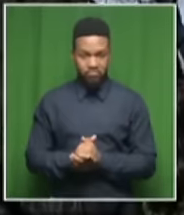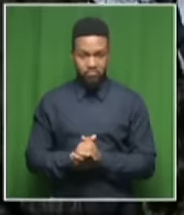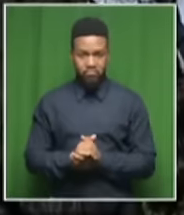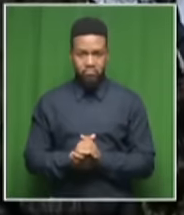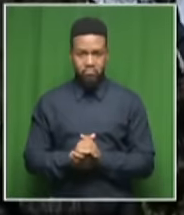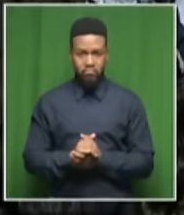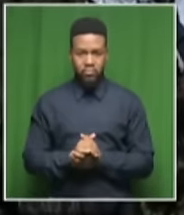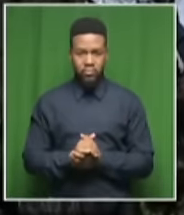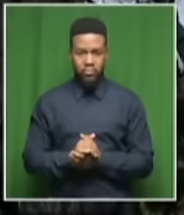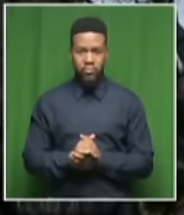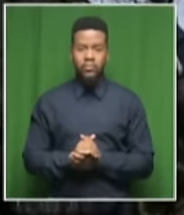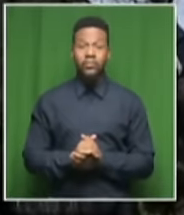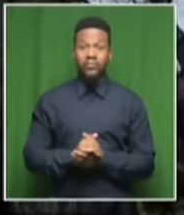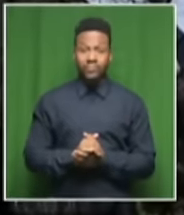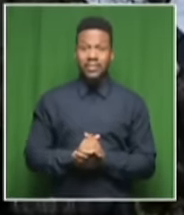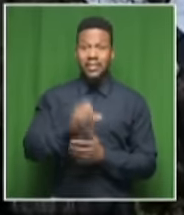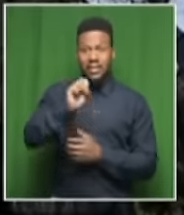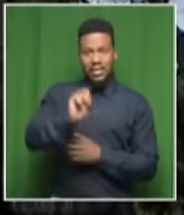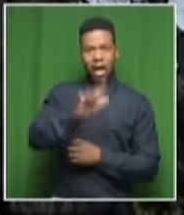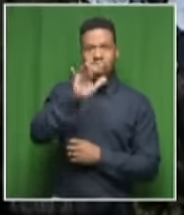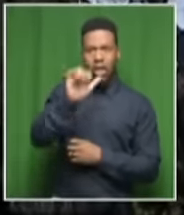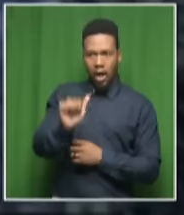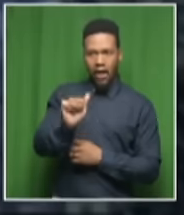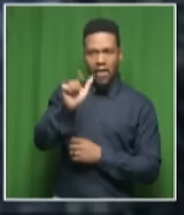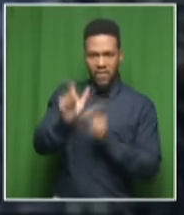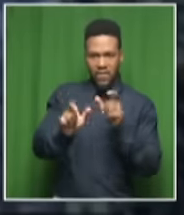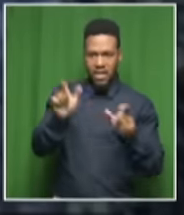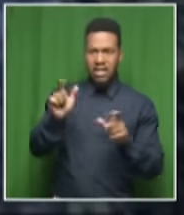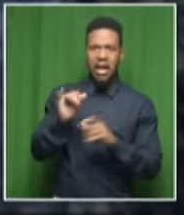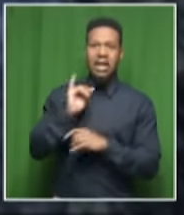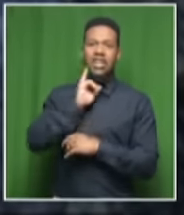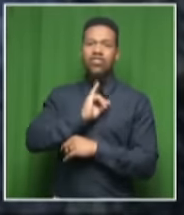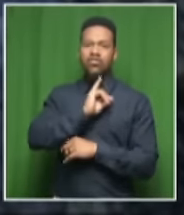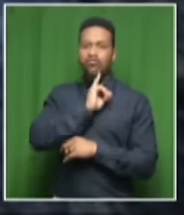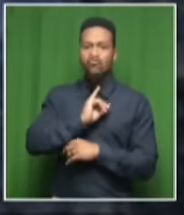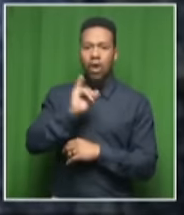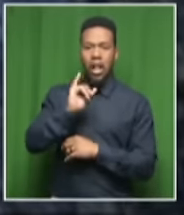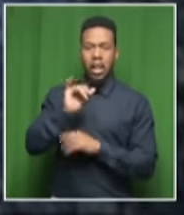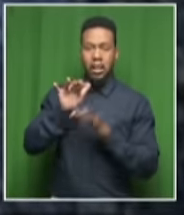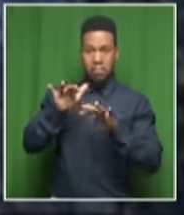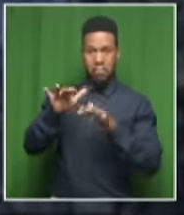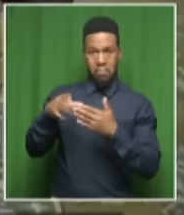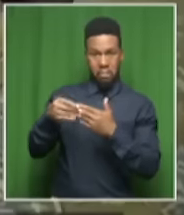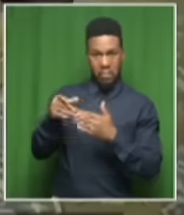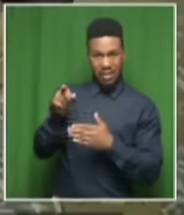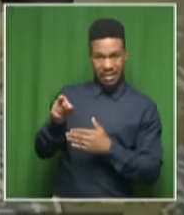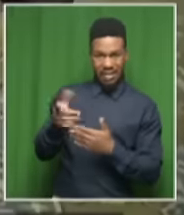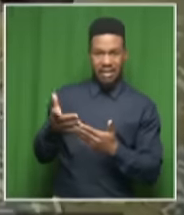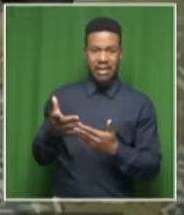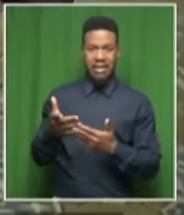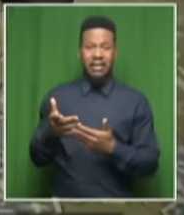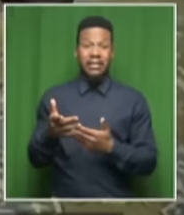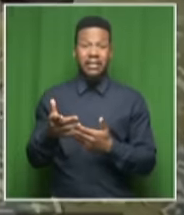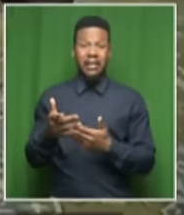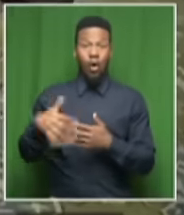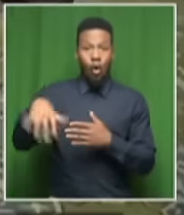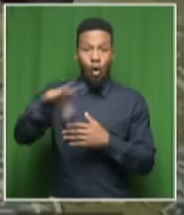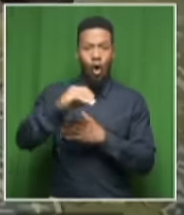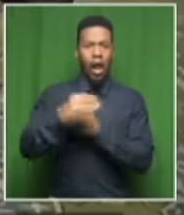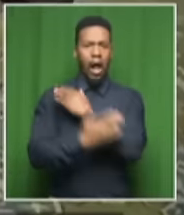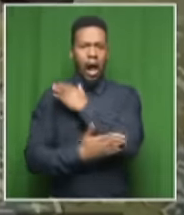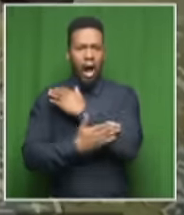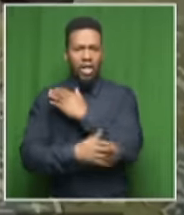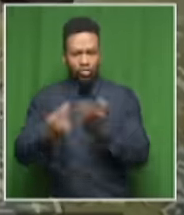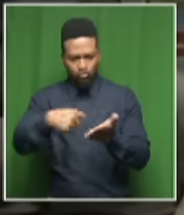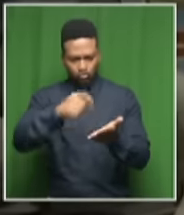South Africa and Israel are signatories to the 1948 Genocide Convention. All countries that signed the